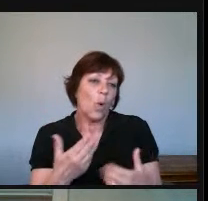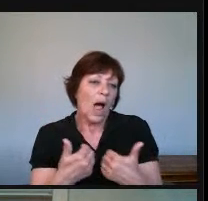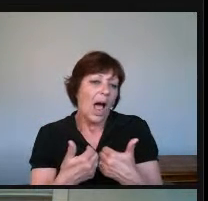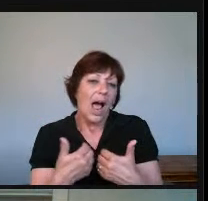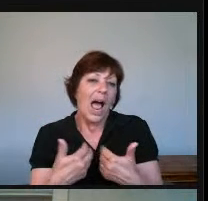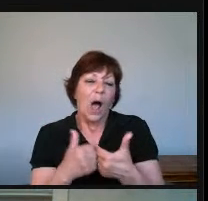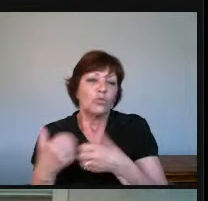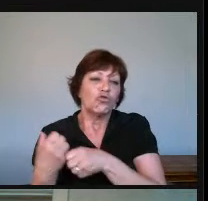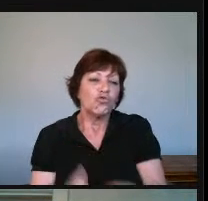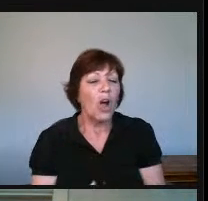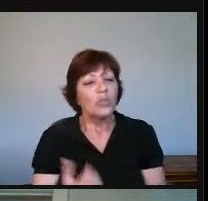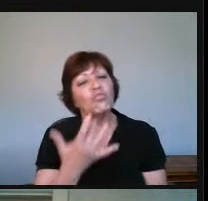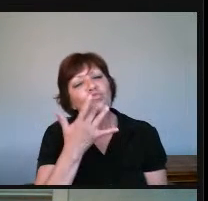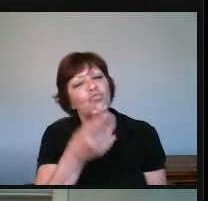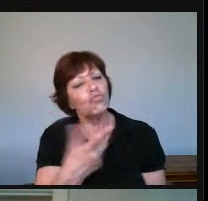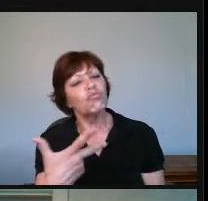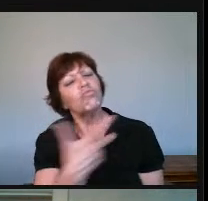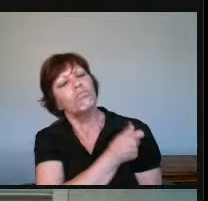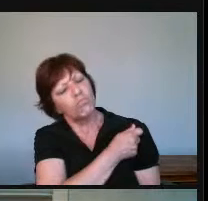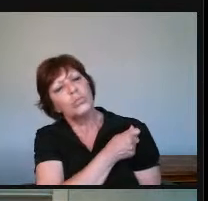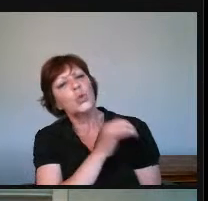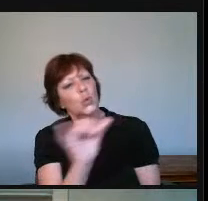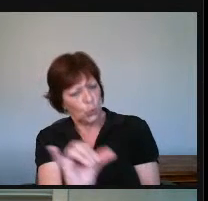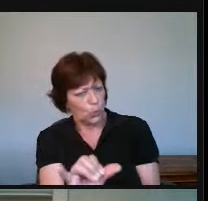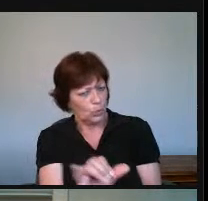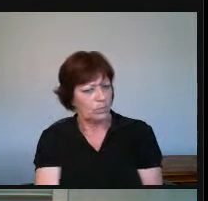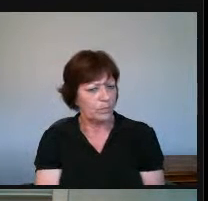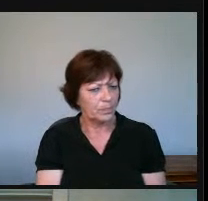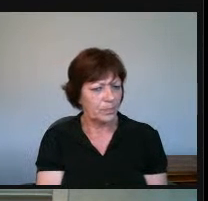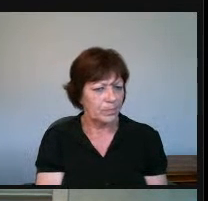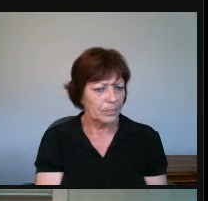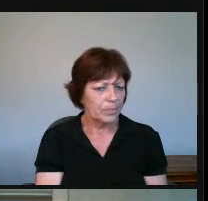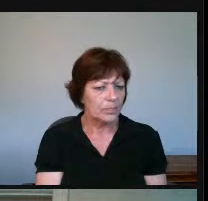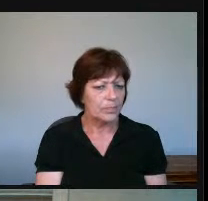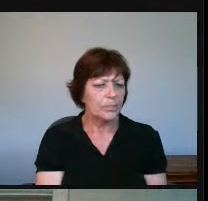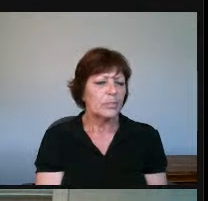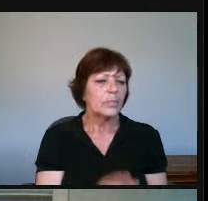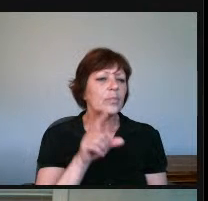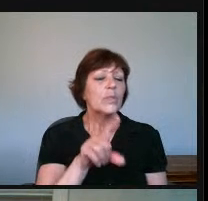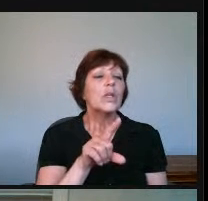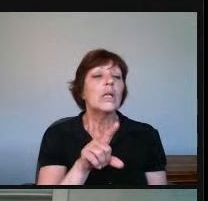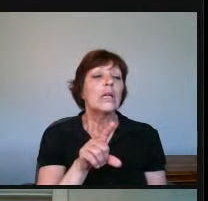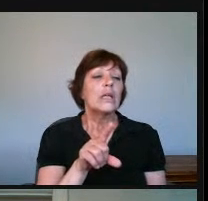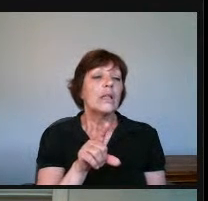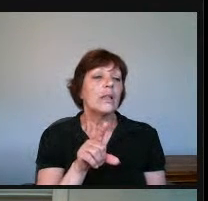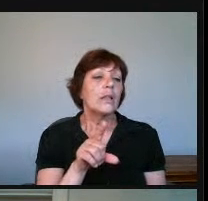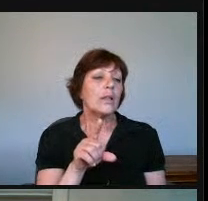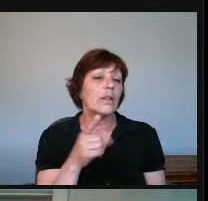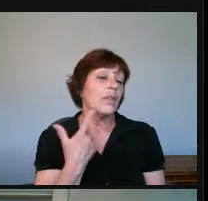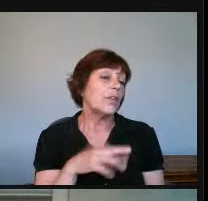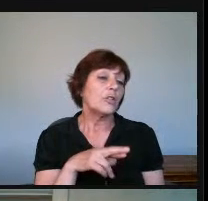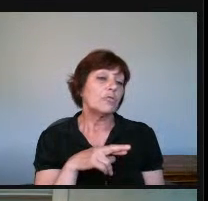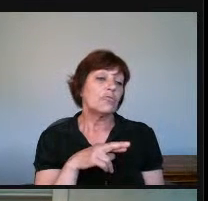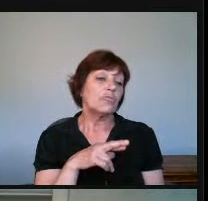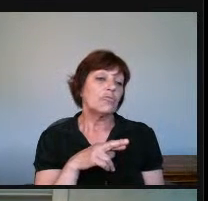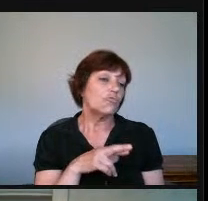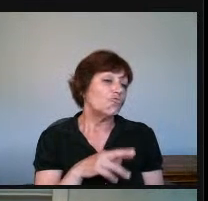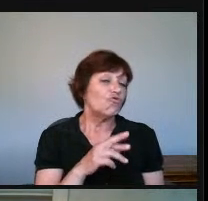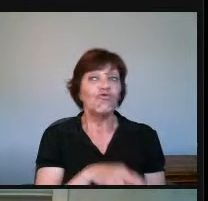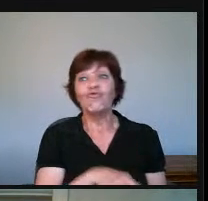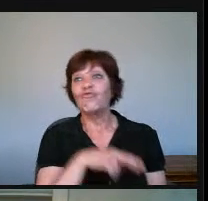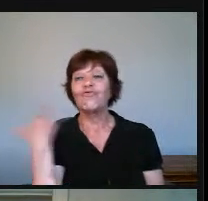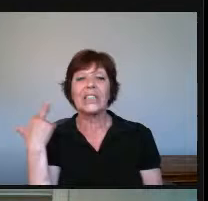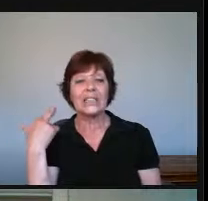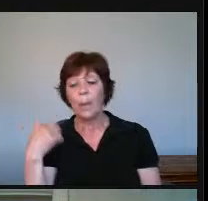So we'd like to see everybody vaccinated. The risk of that is low. My son had